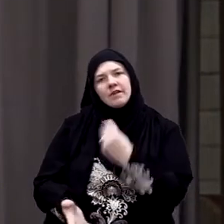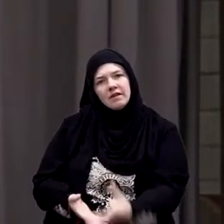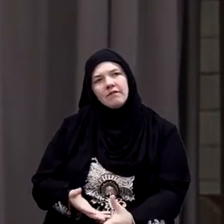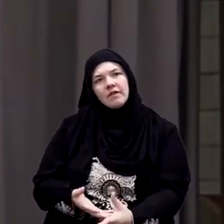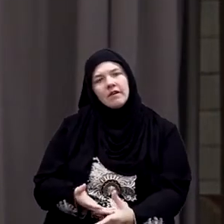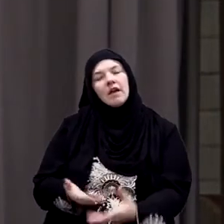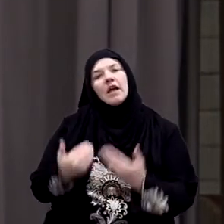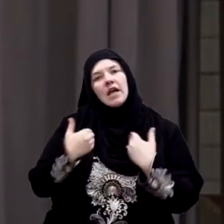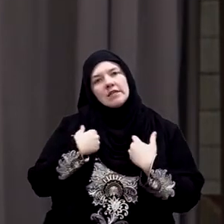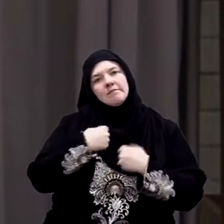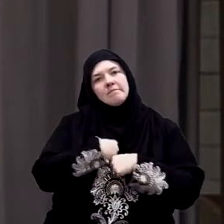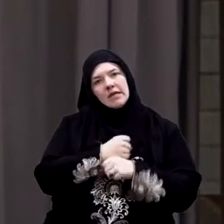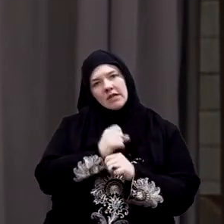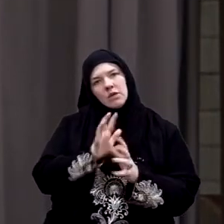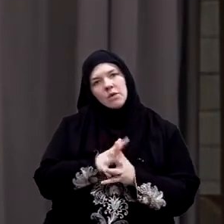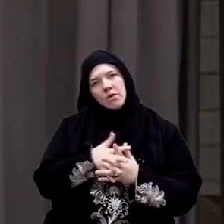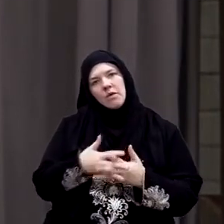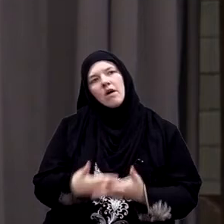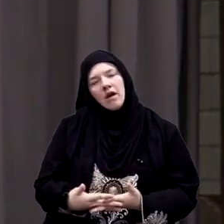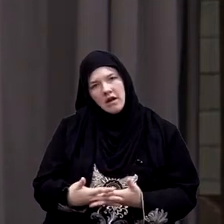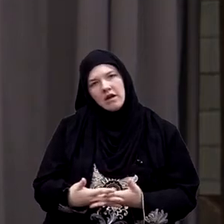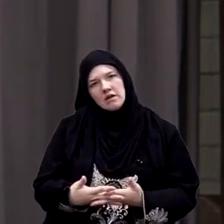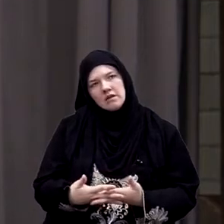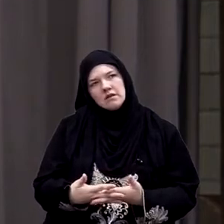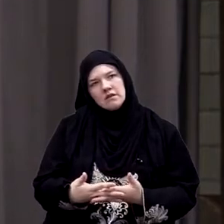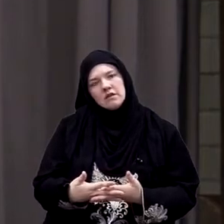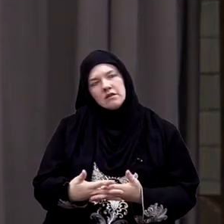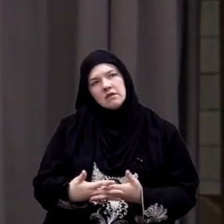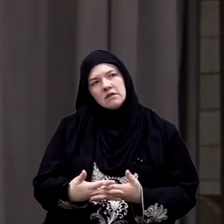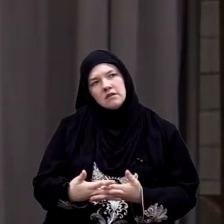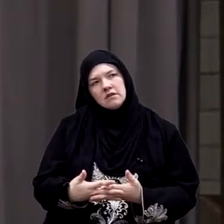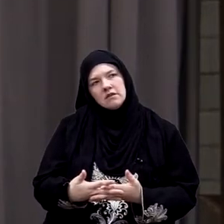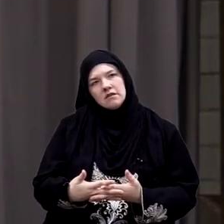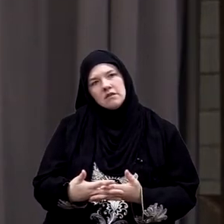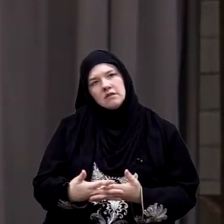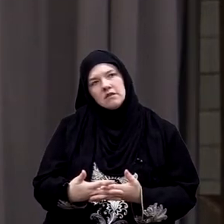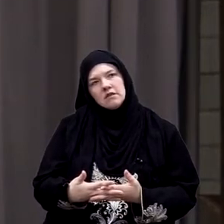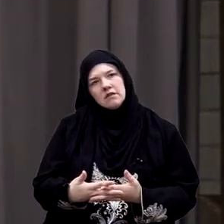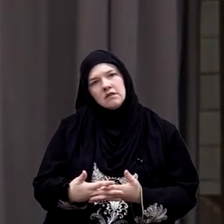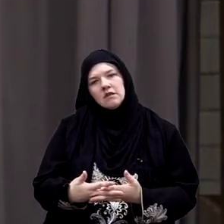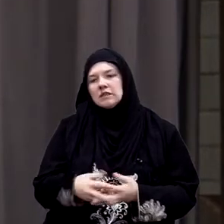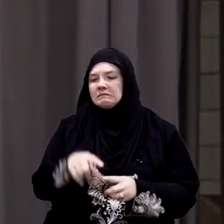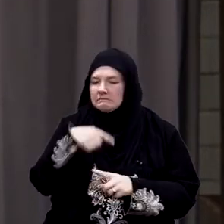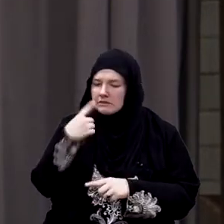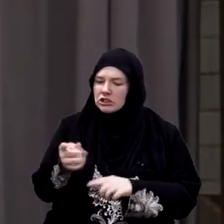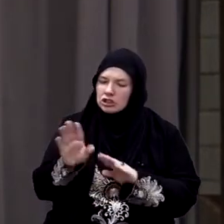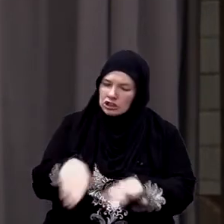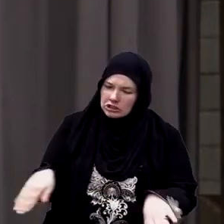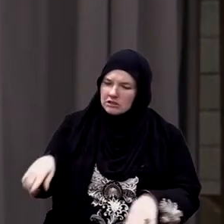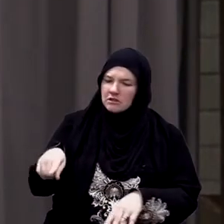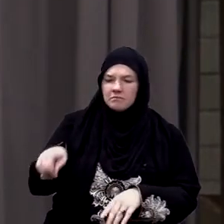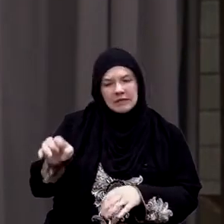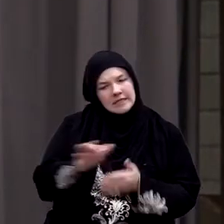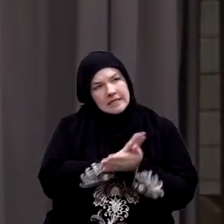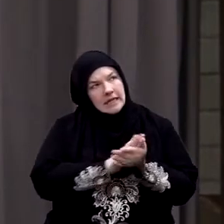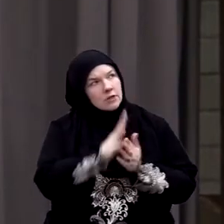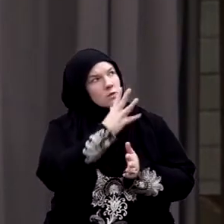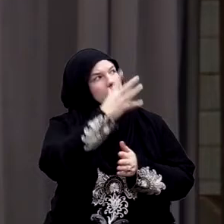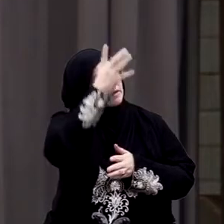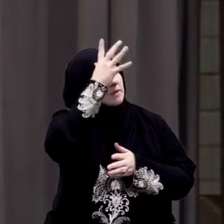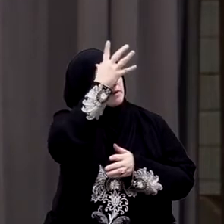has made the Quran admonish children to be kind to their parents, but there is